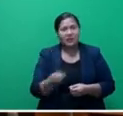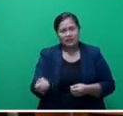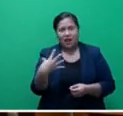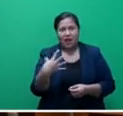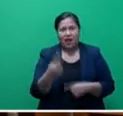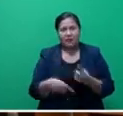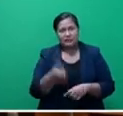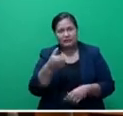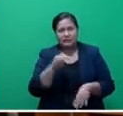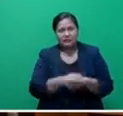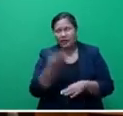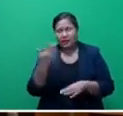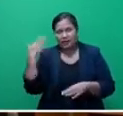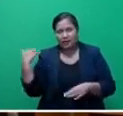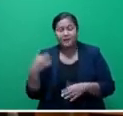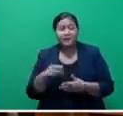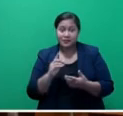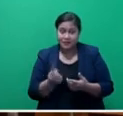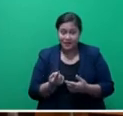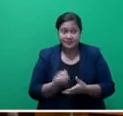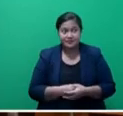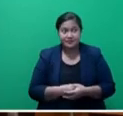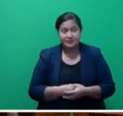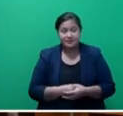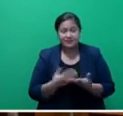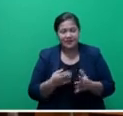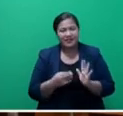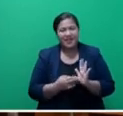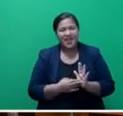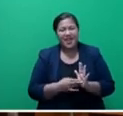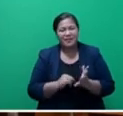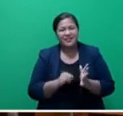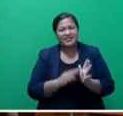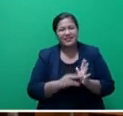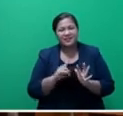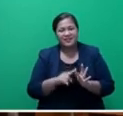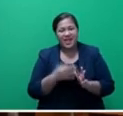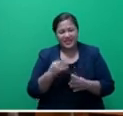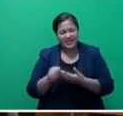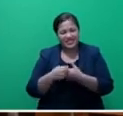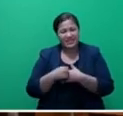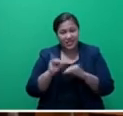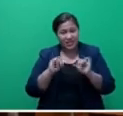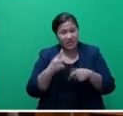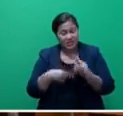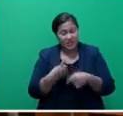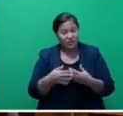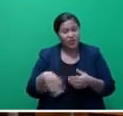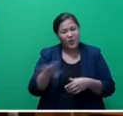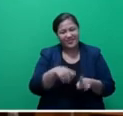later, nevertheless, sir, MSAF has the safety issues under control with respect to every single jetty that's